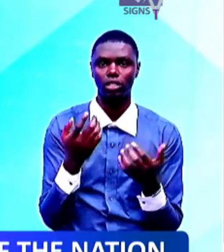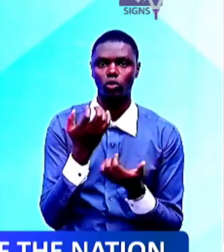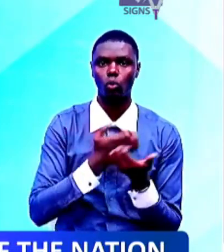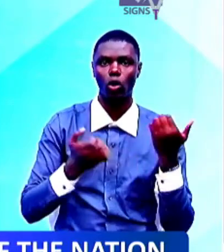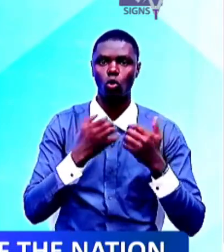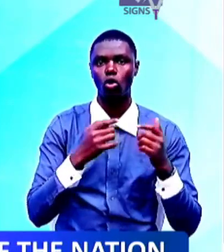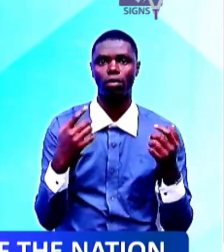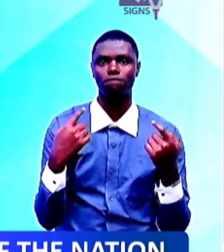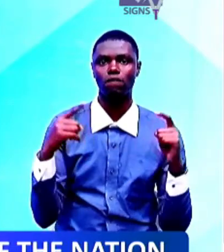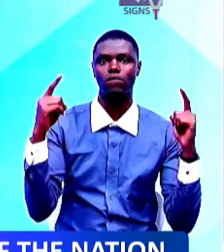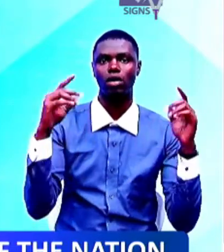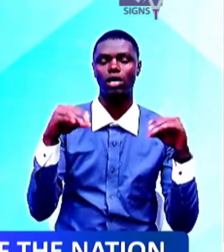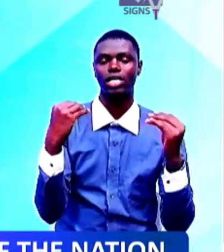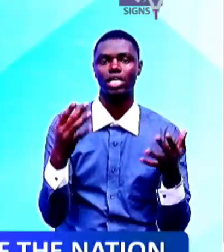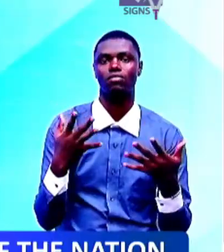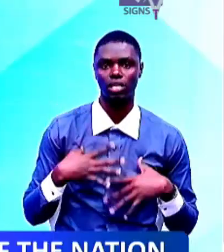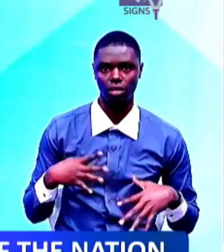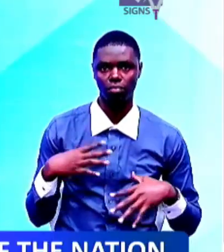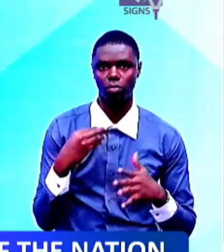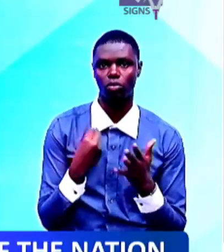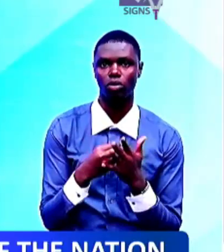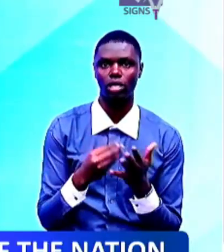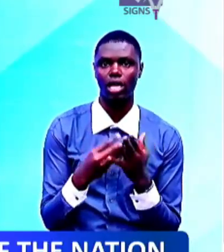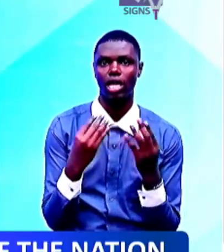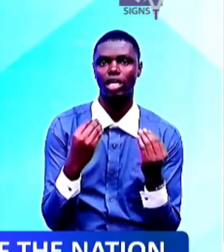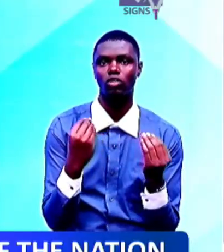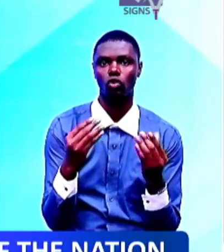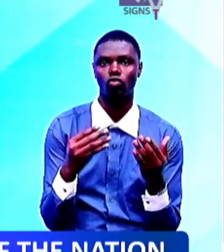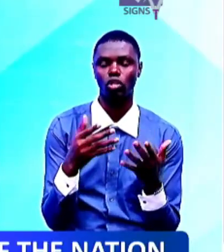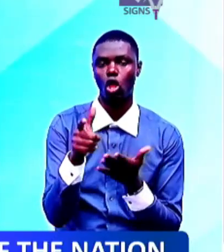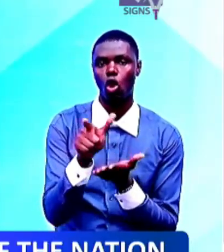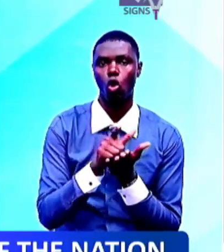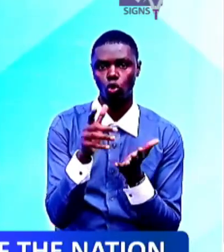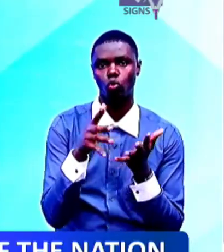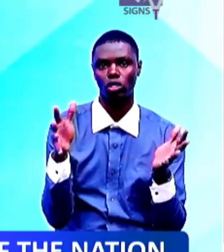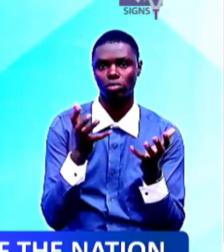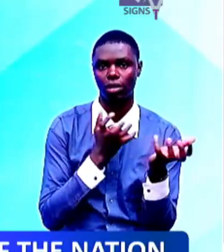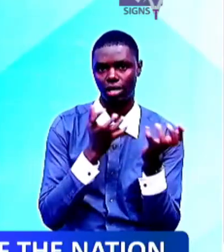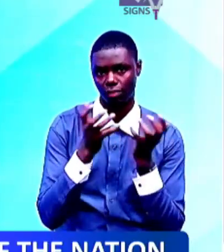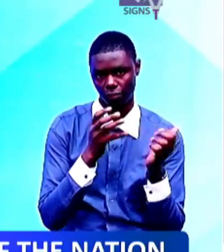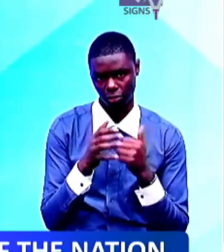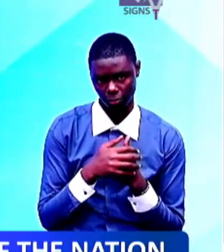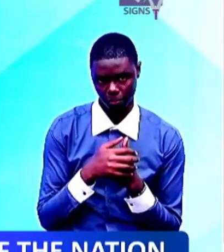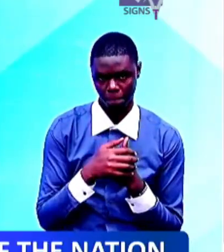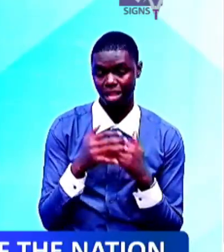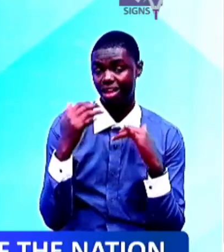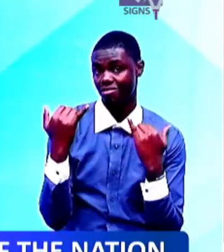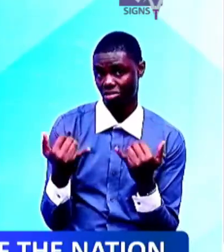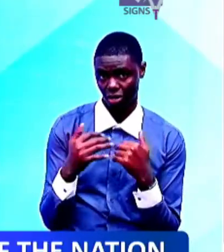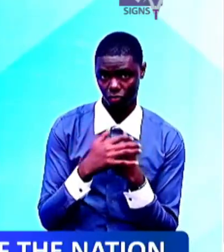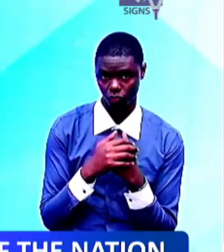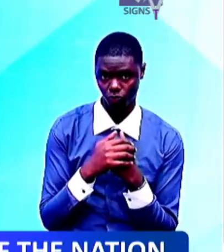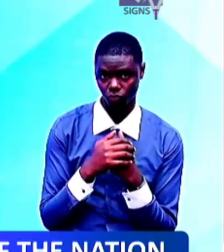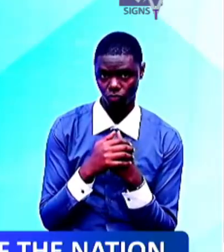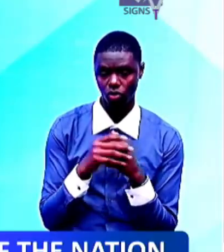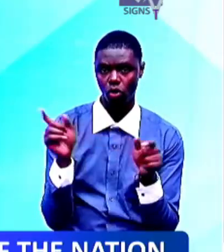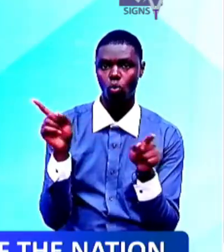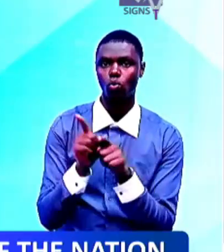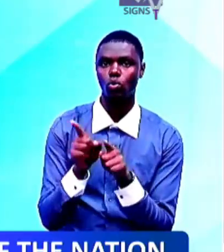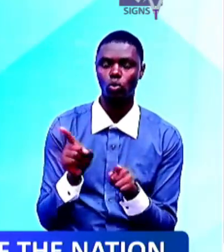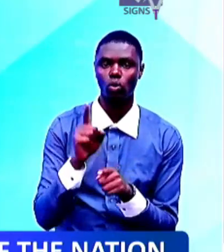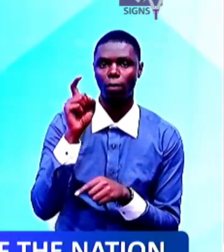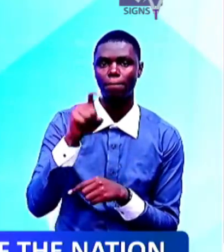giving people finances and soft loans to expand their business. And it worked then. So right now, we also have to